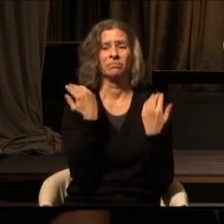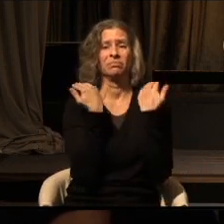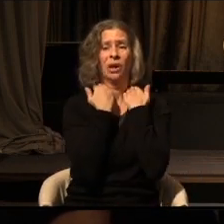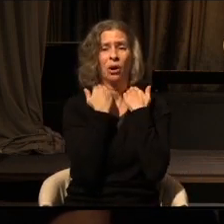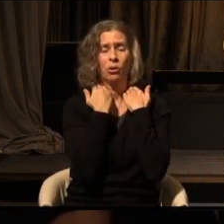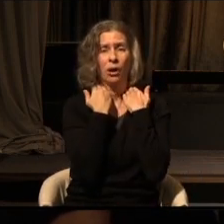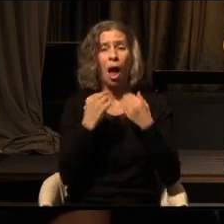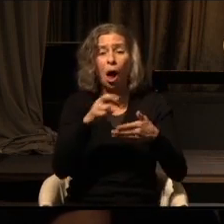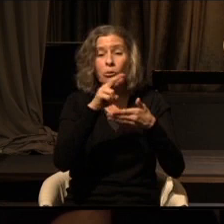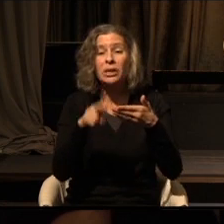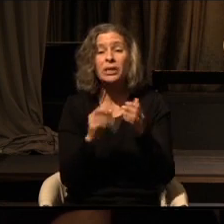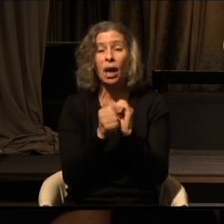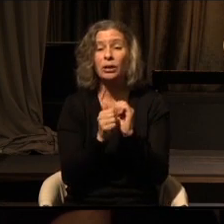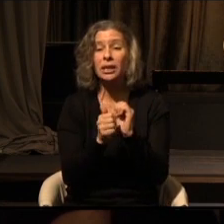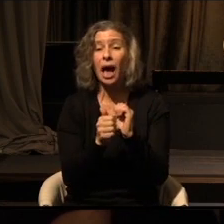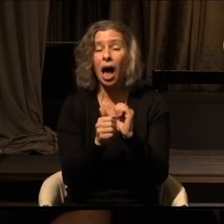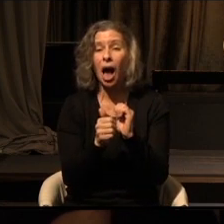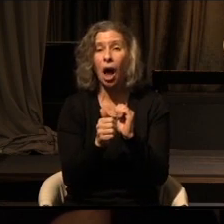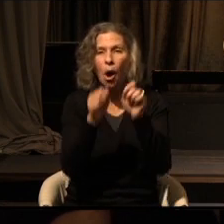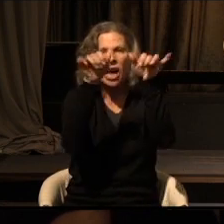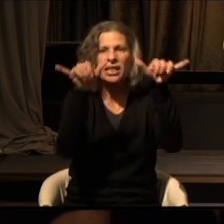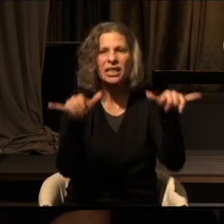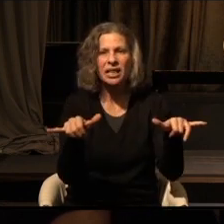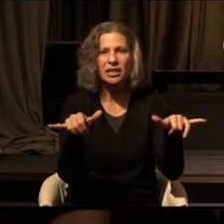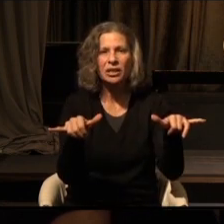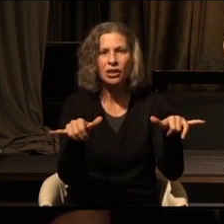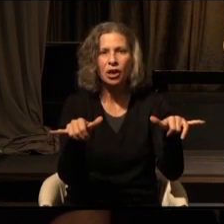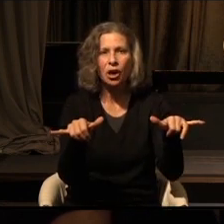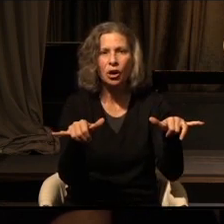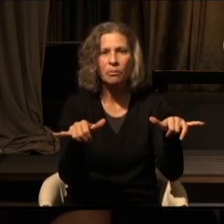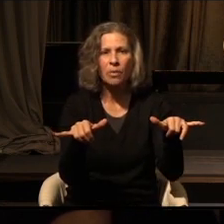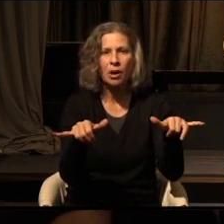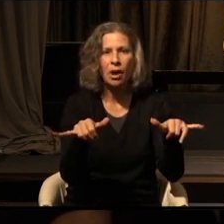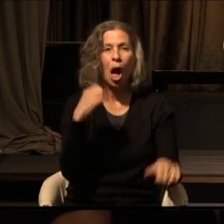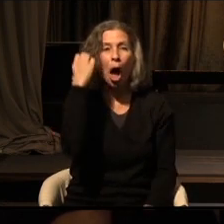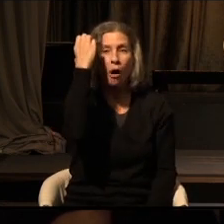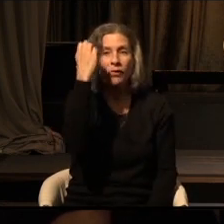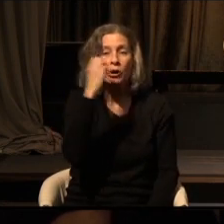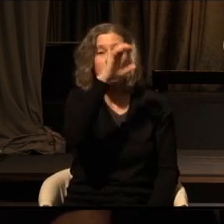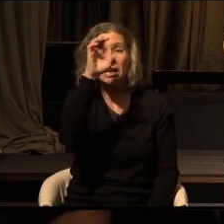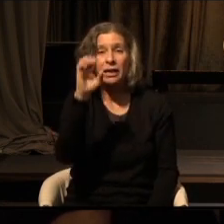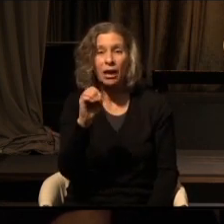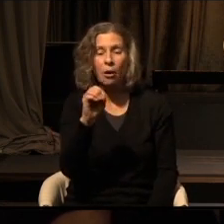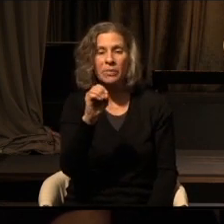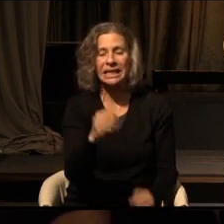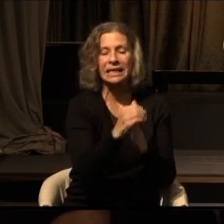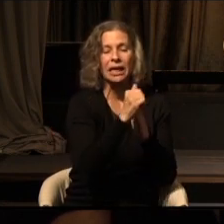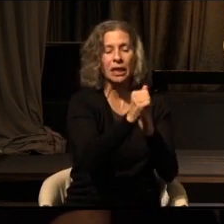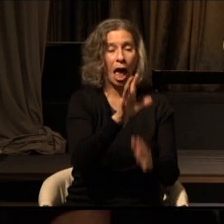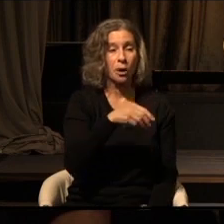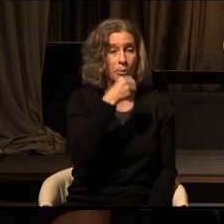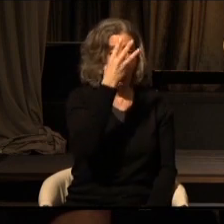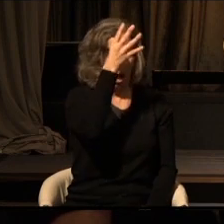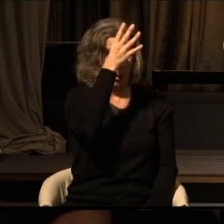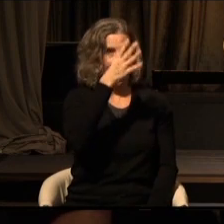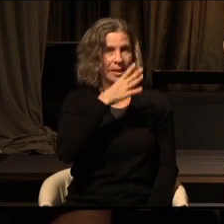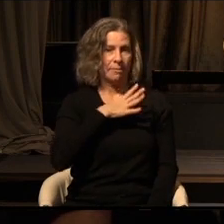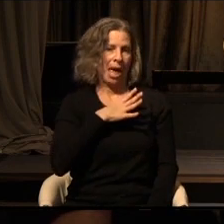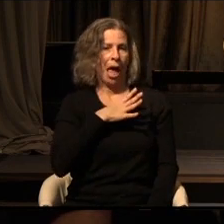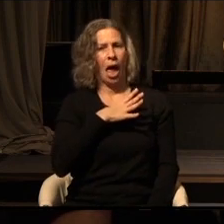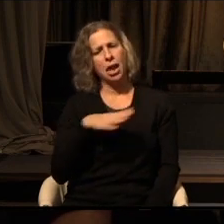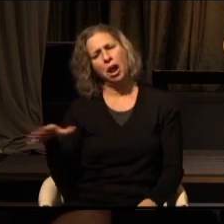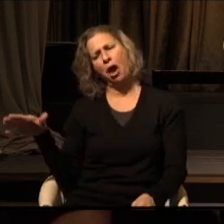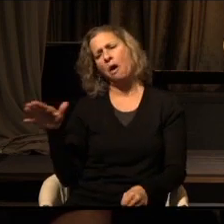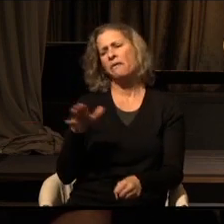This results, I see a system of heavily subsidized European companies led by white men fill artist rosters